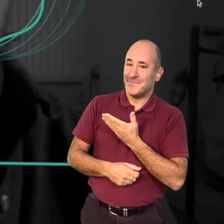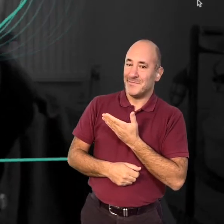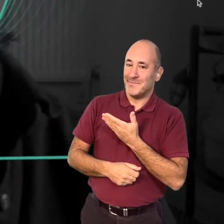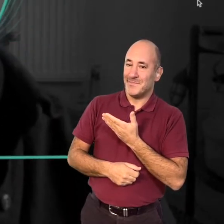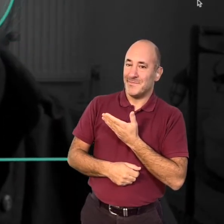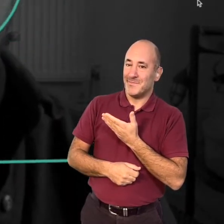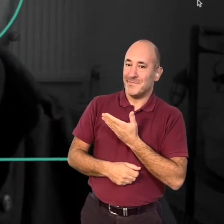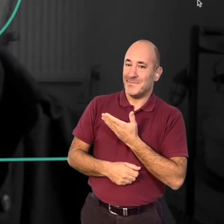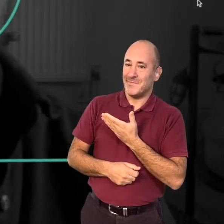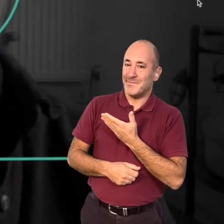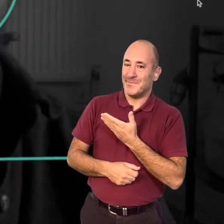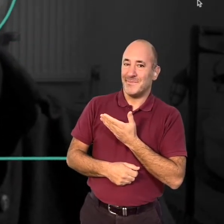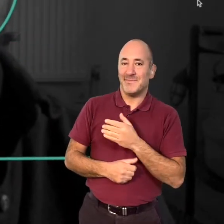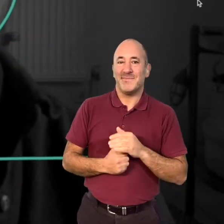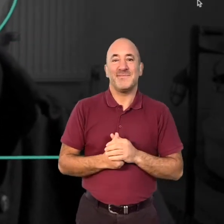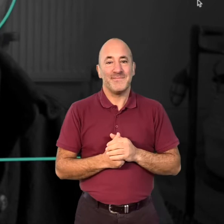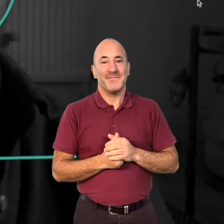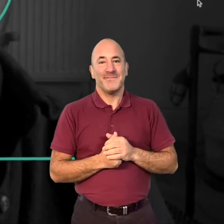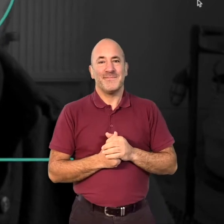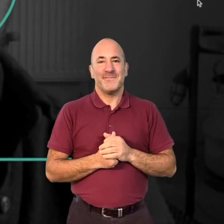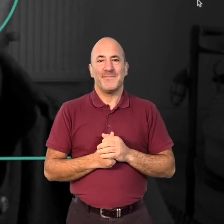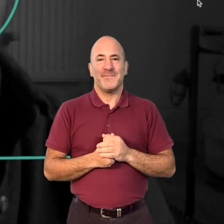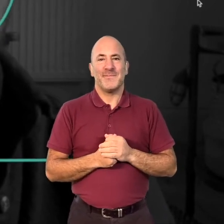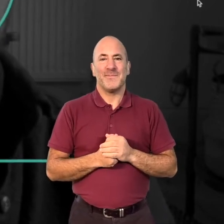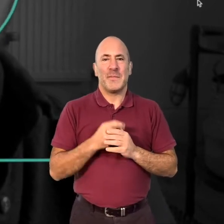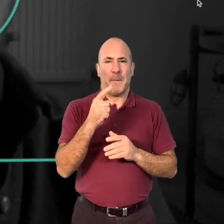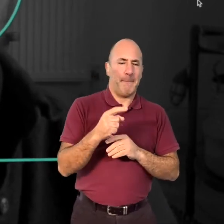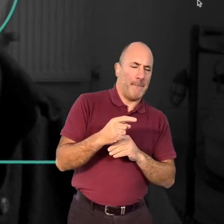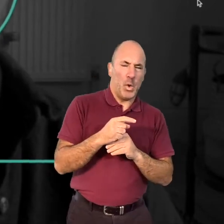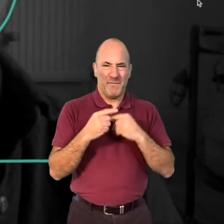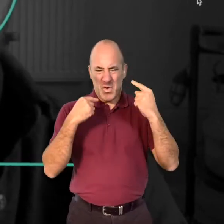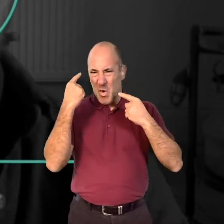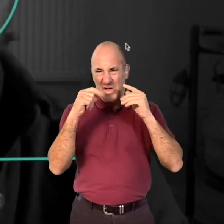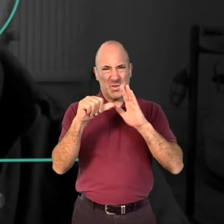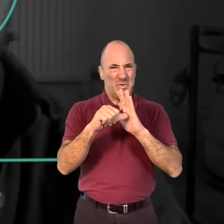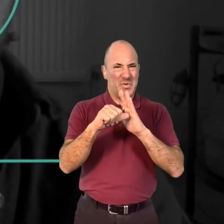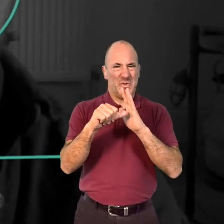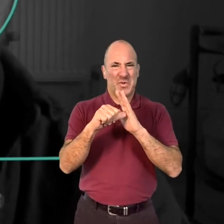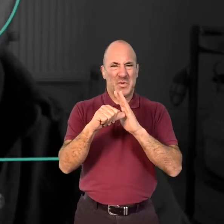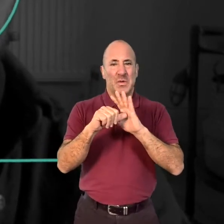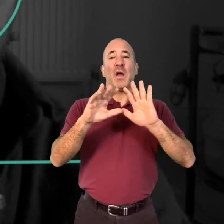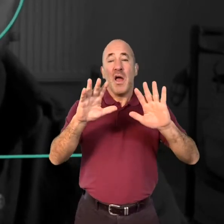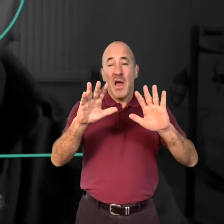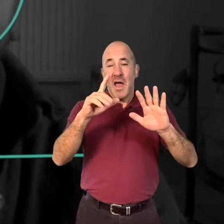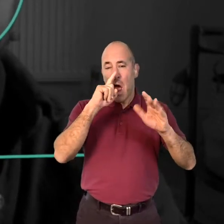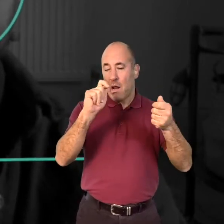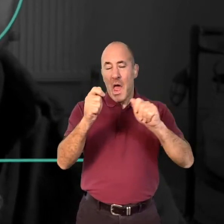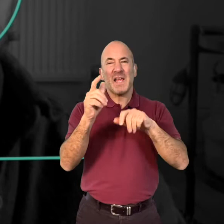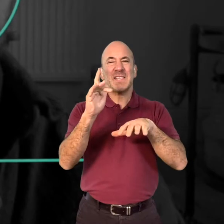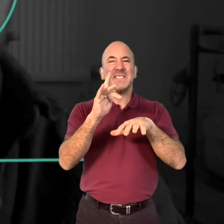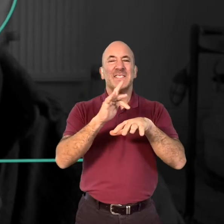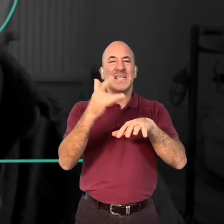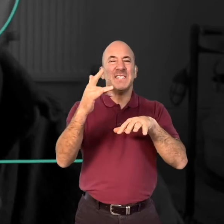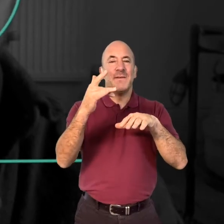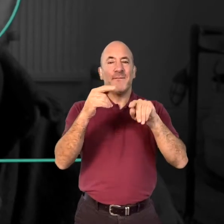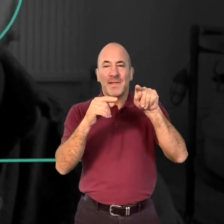Now then, if you find it hard to make it make a noise by moving, what you can do is you can turn up the sensitivity